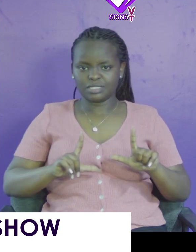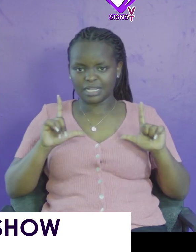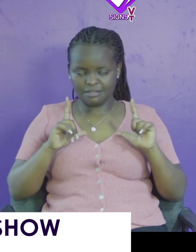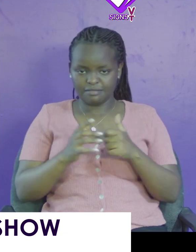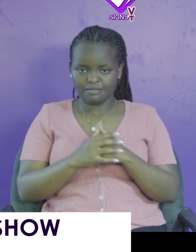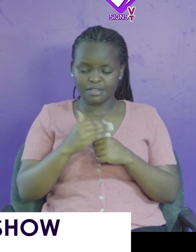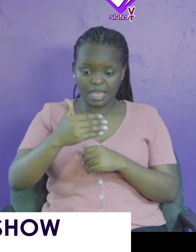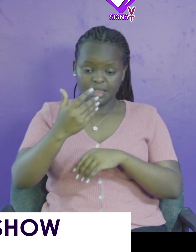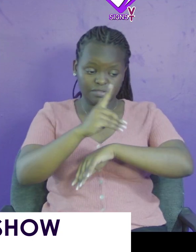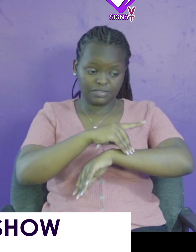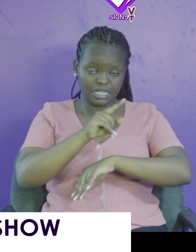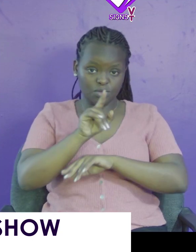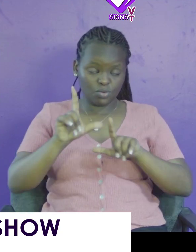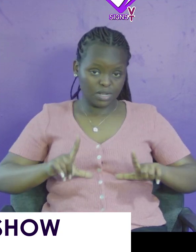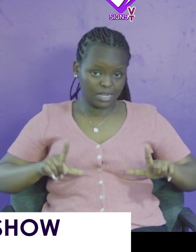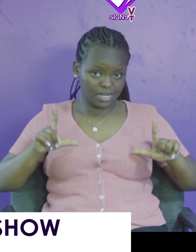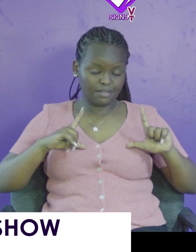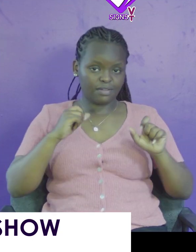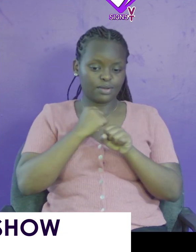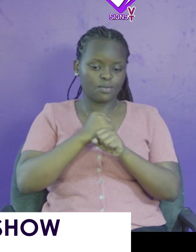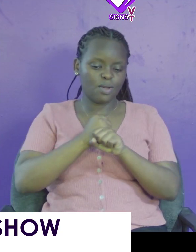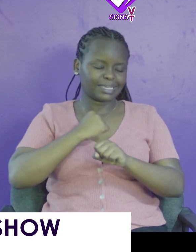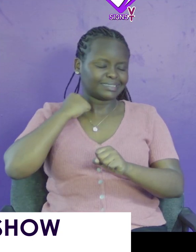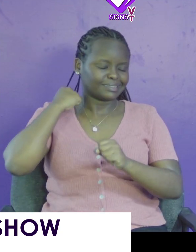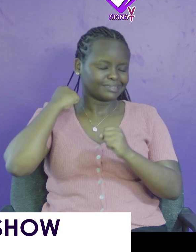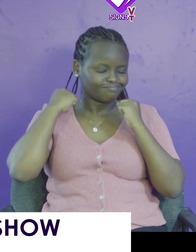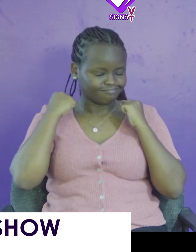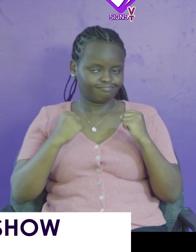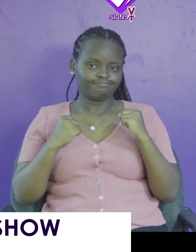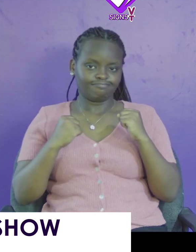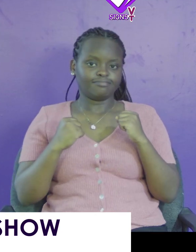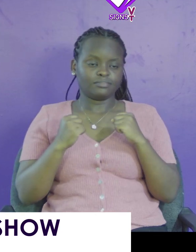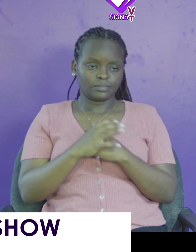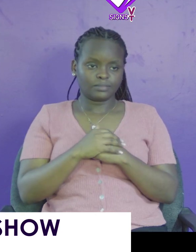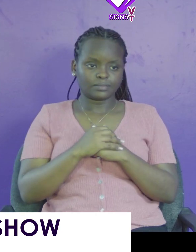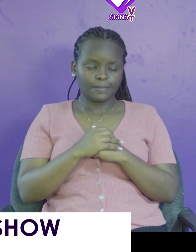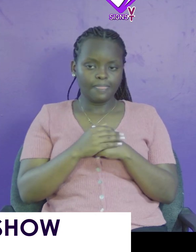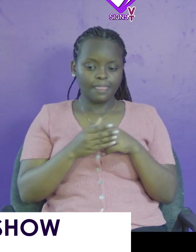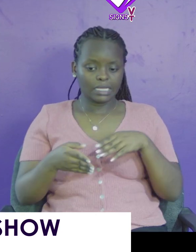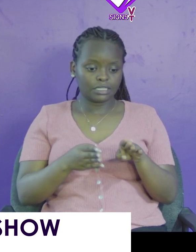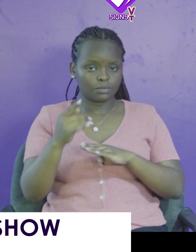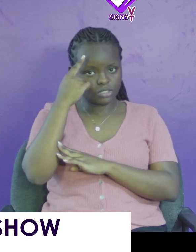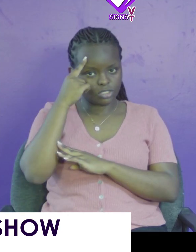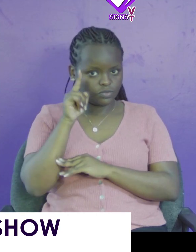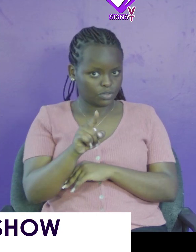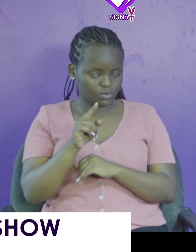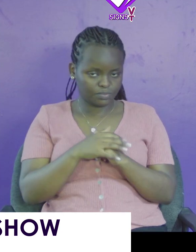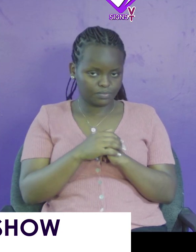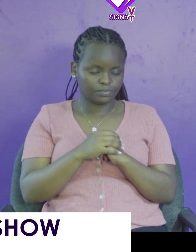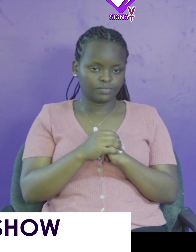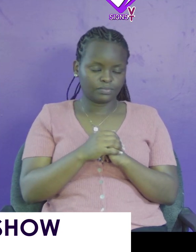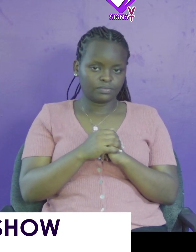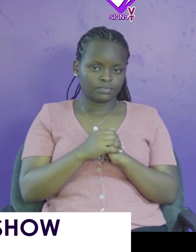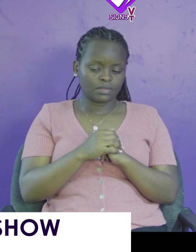day that you live and you are working hard, it is an opportunity for you